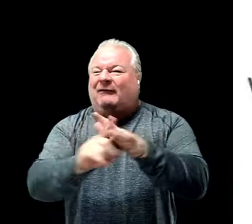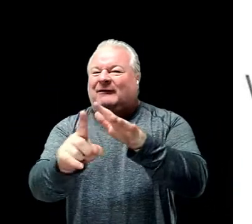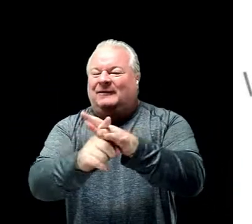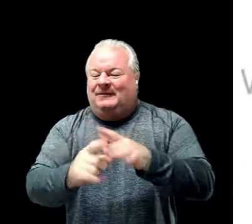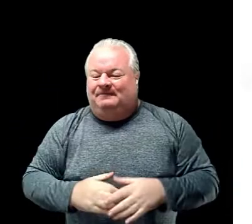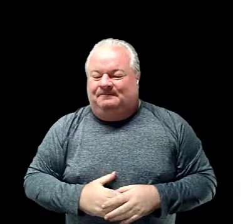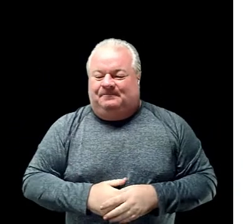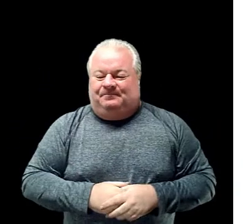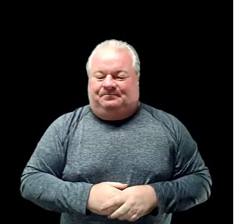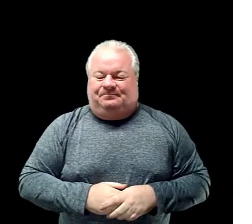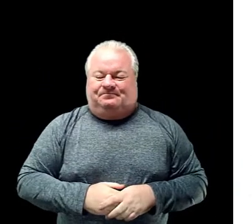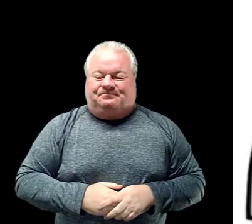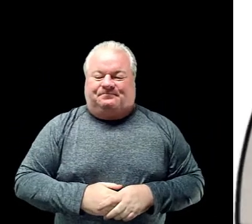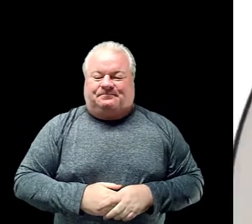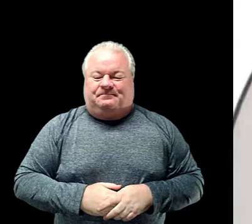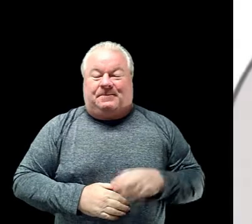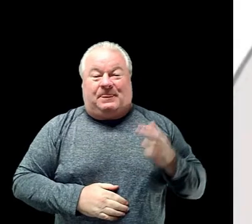again.